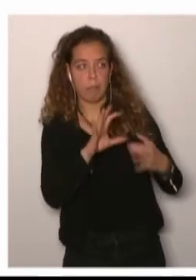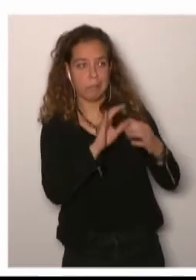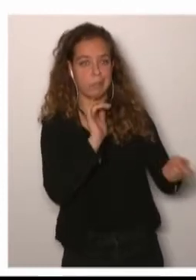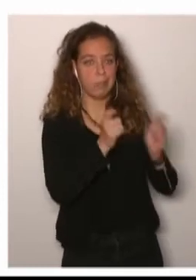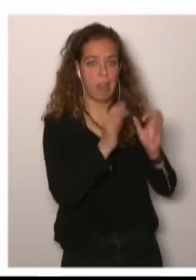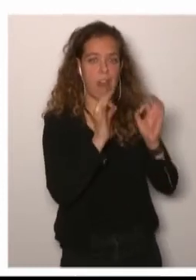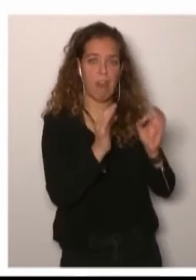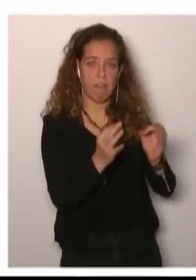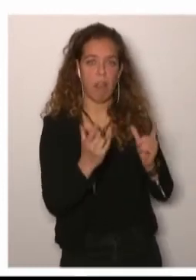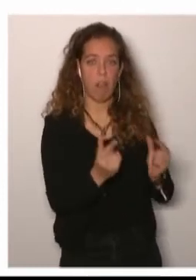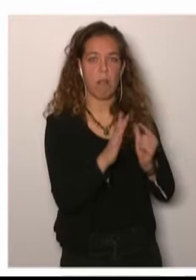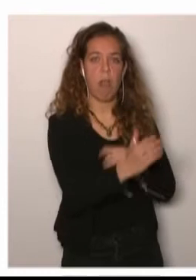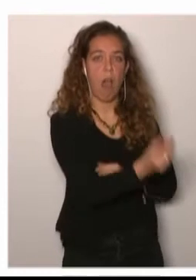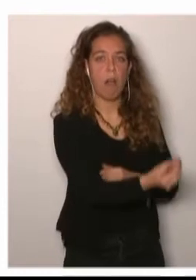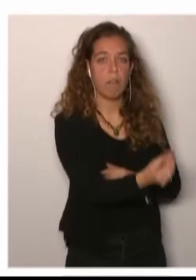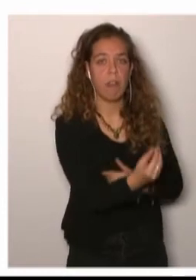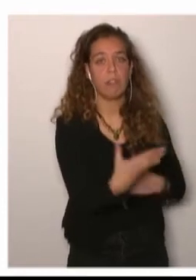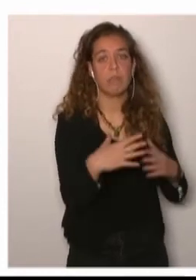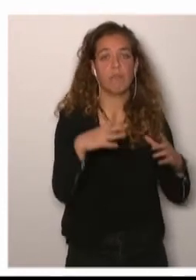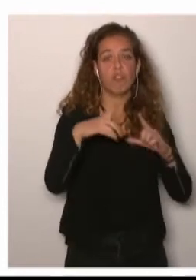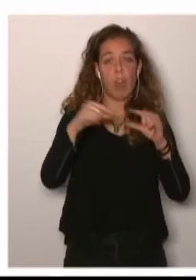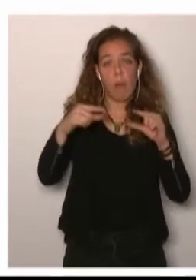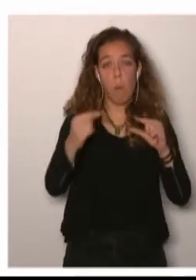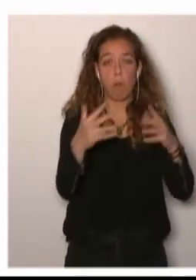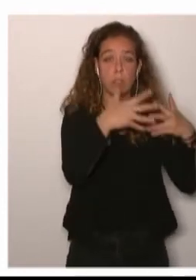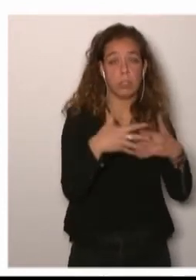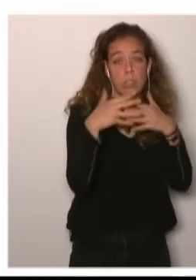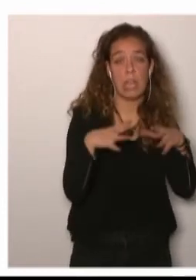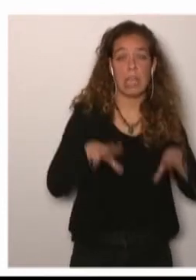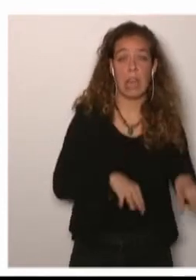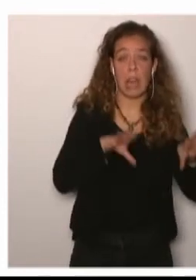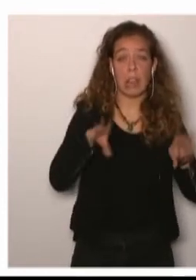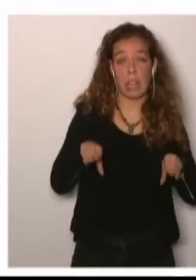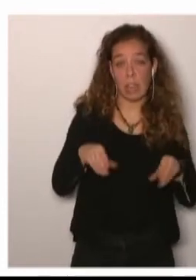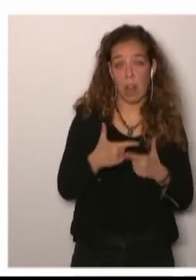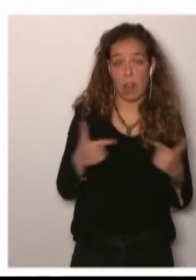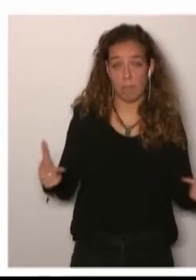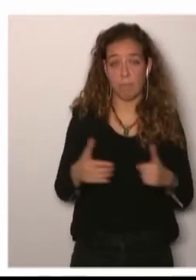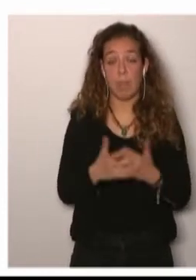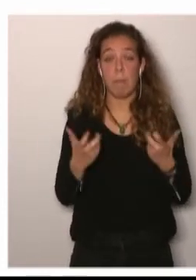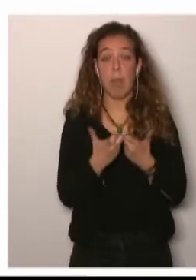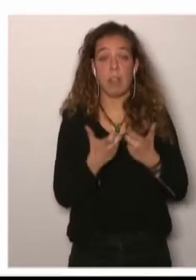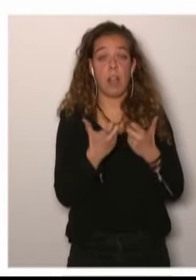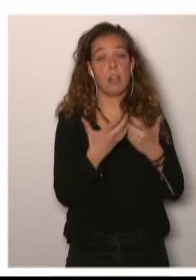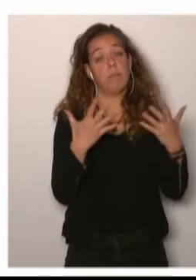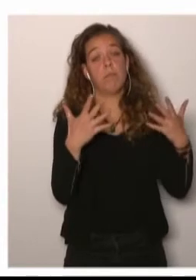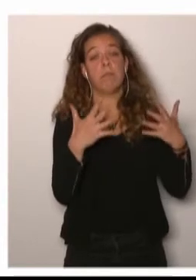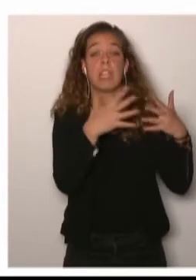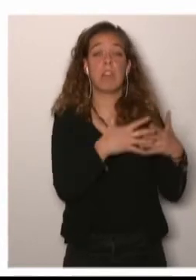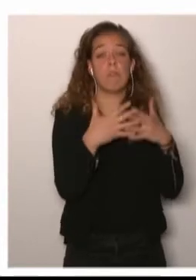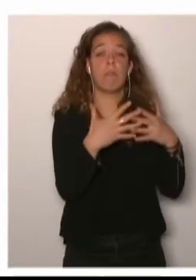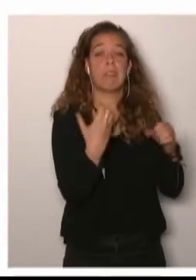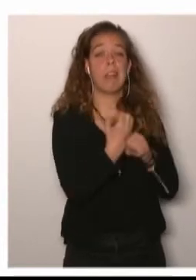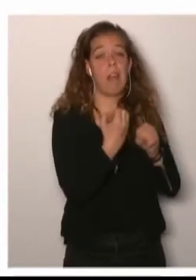our colleagues in the US Food and Drug Administration, FDA, we called for simultaneous submission of mandated development plans